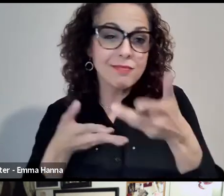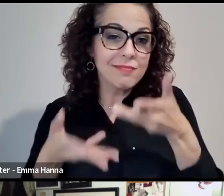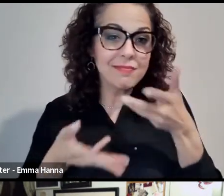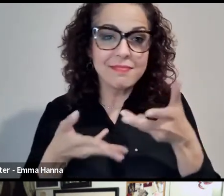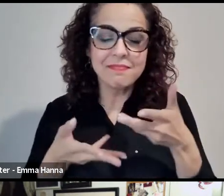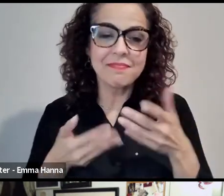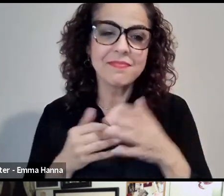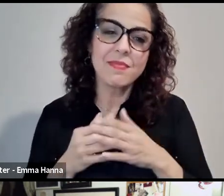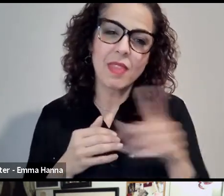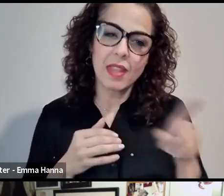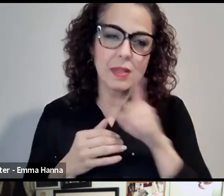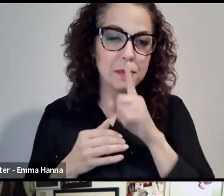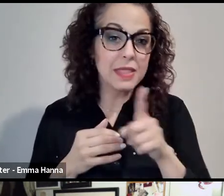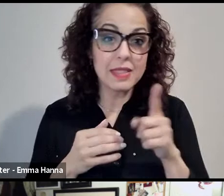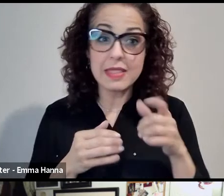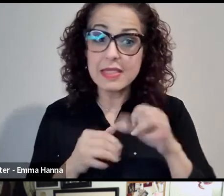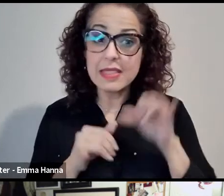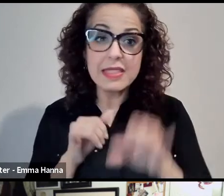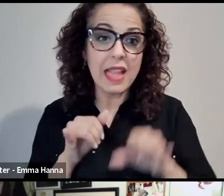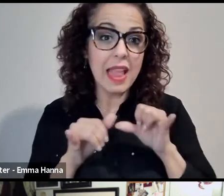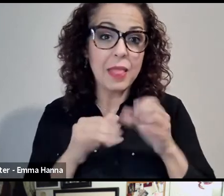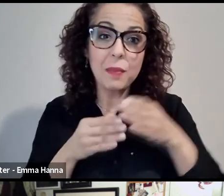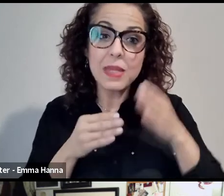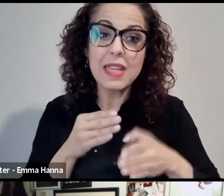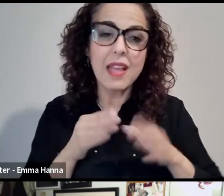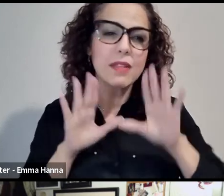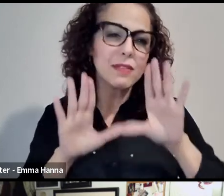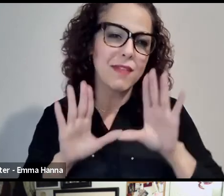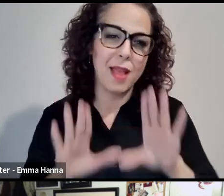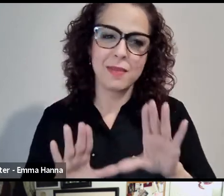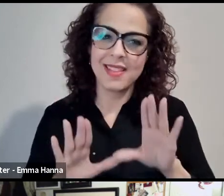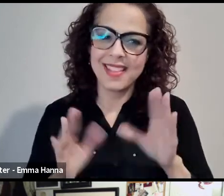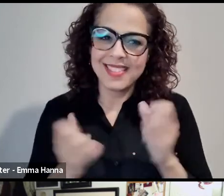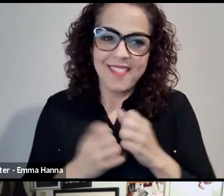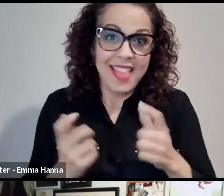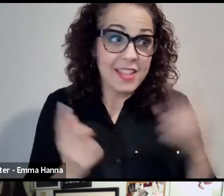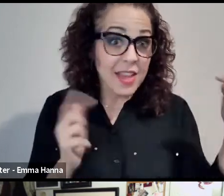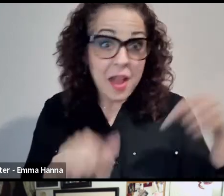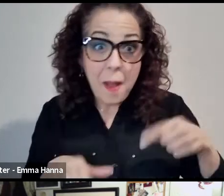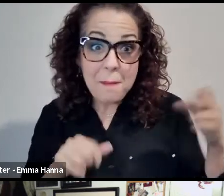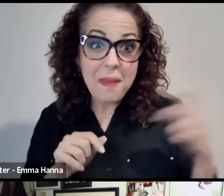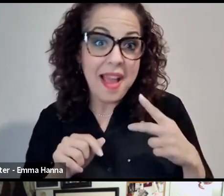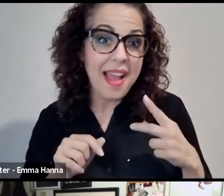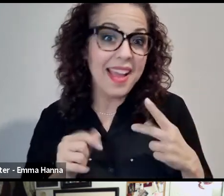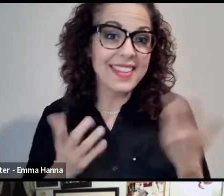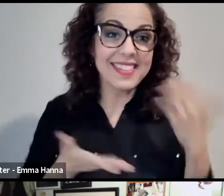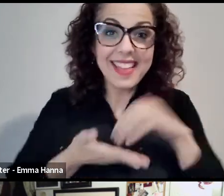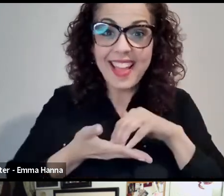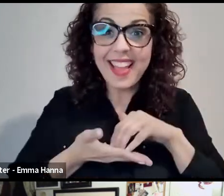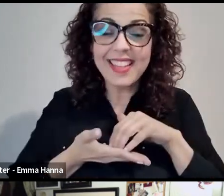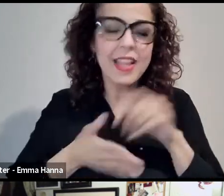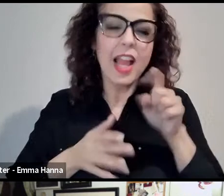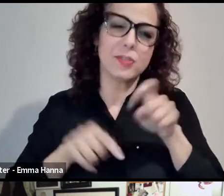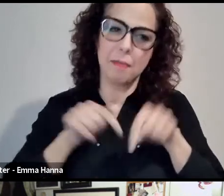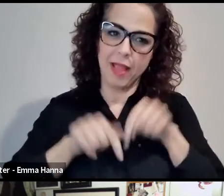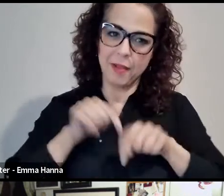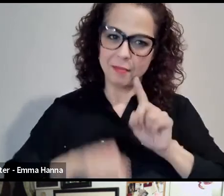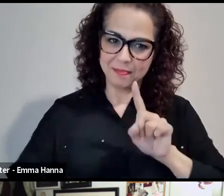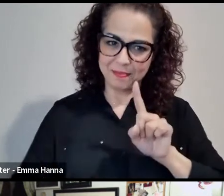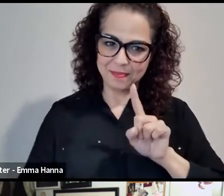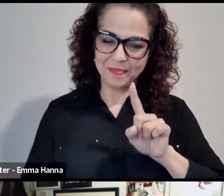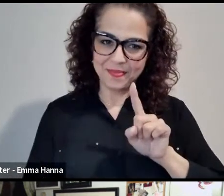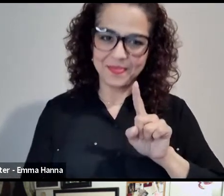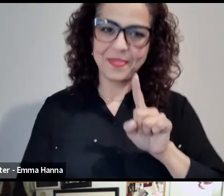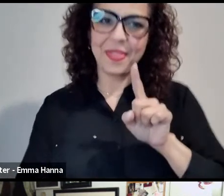And he spent the weekend and it was just fabulous. And he was gonna come back and we were gonna, I should back up a minute. One of the things